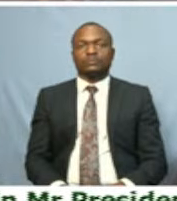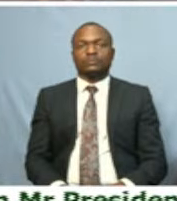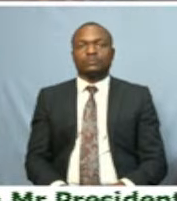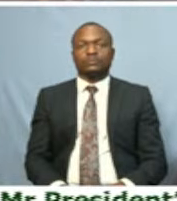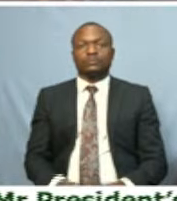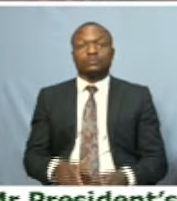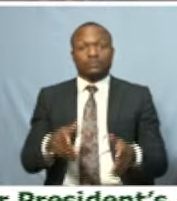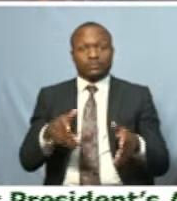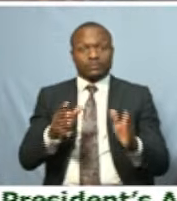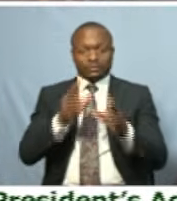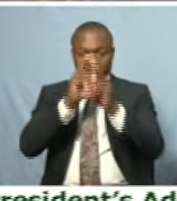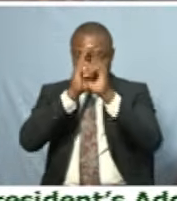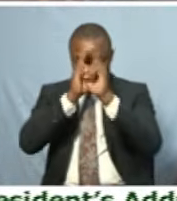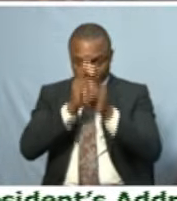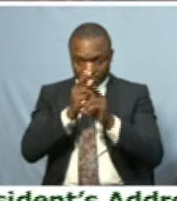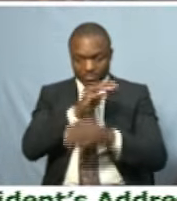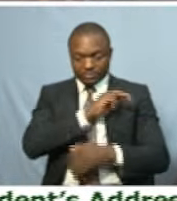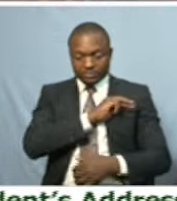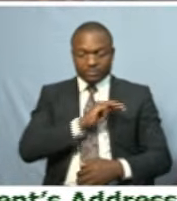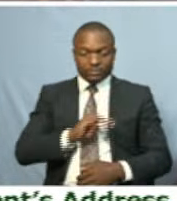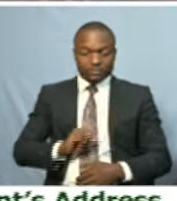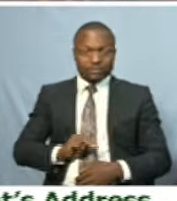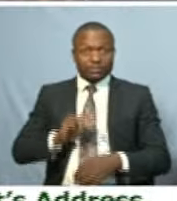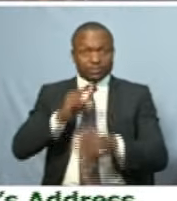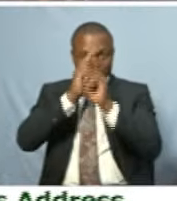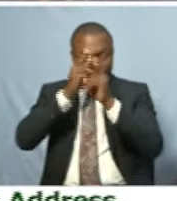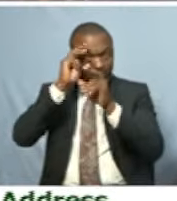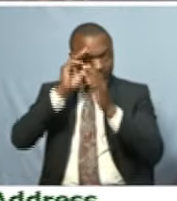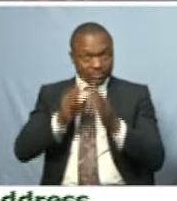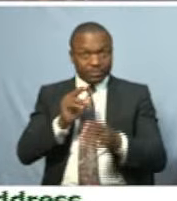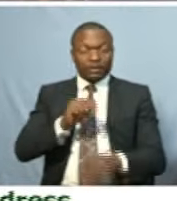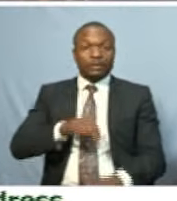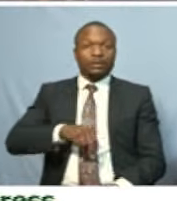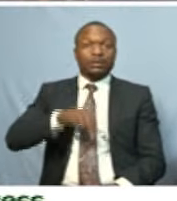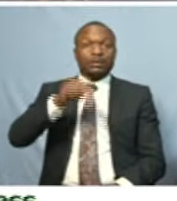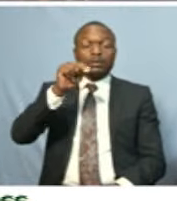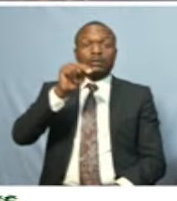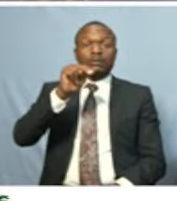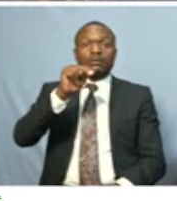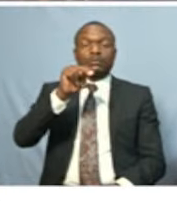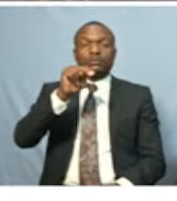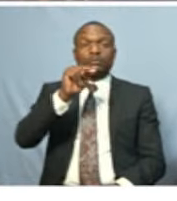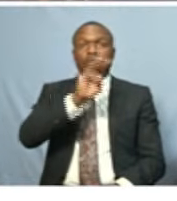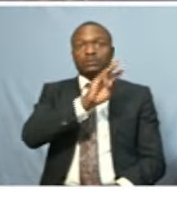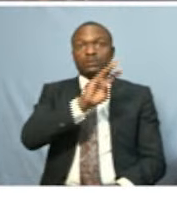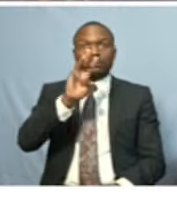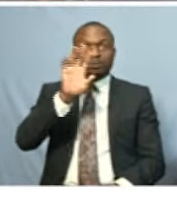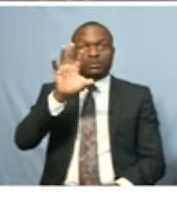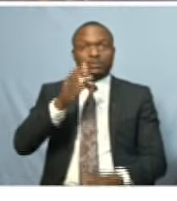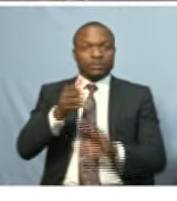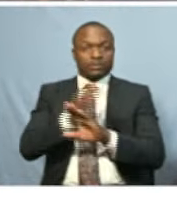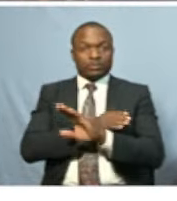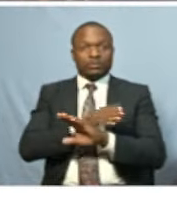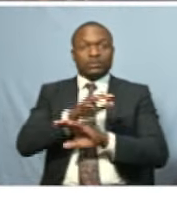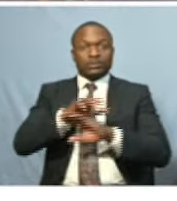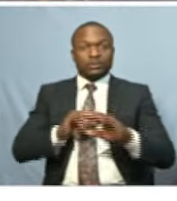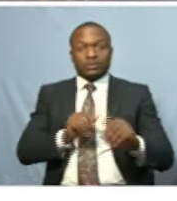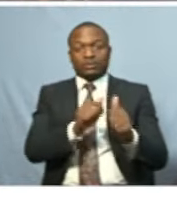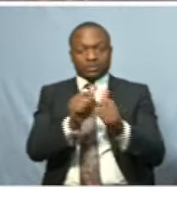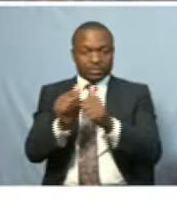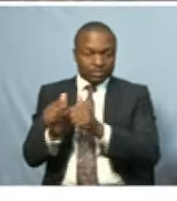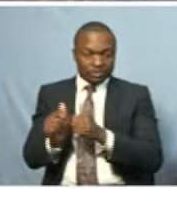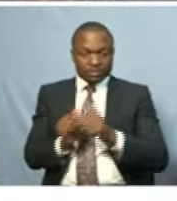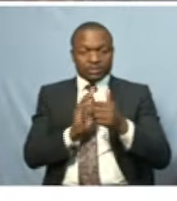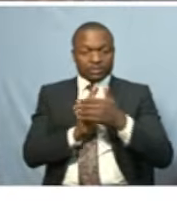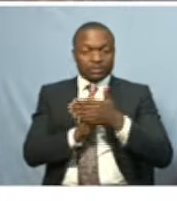I will allow the Honorable Minister for Northwestern under 5 minutes before I call upon the Acting Leader of